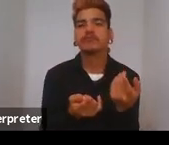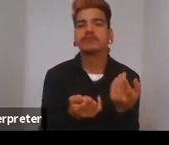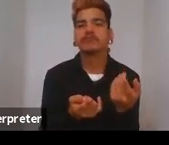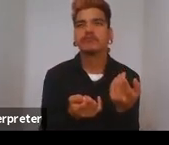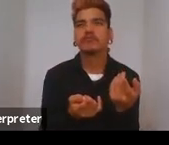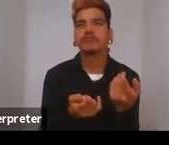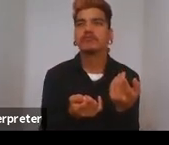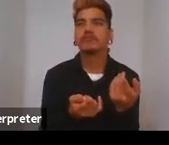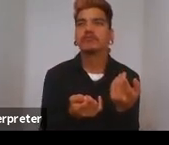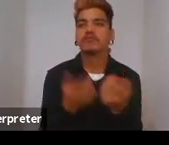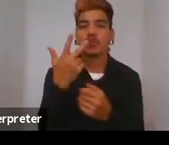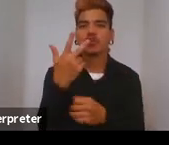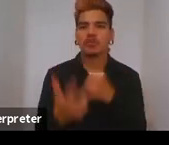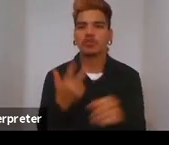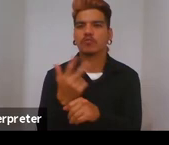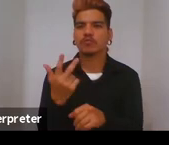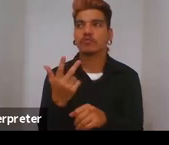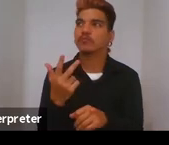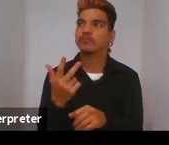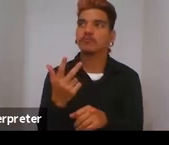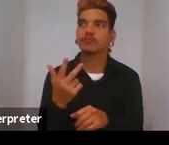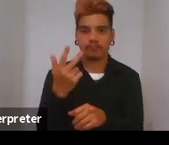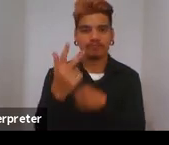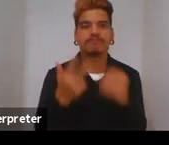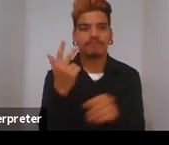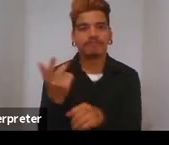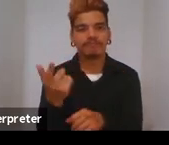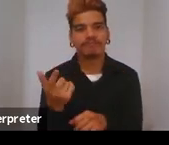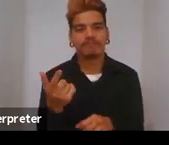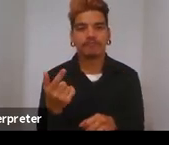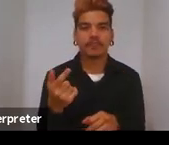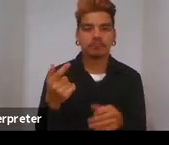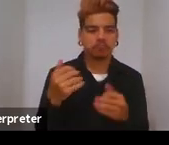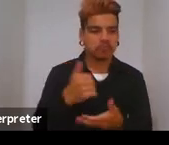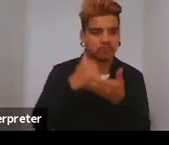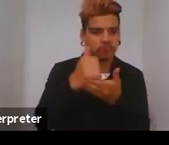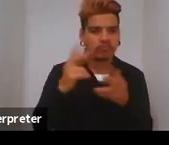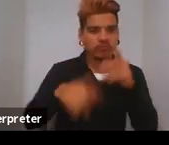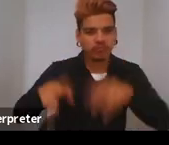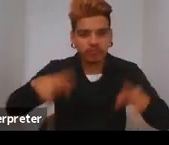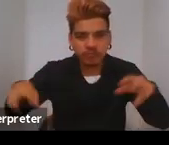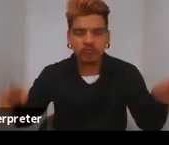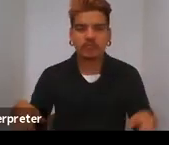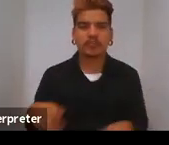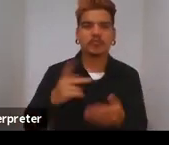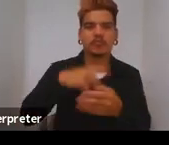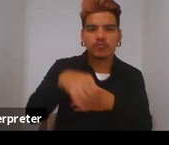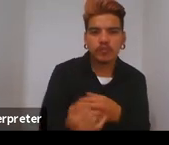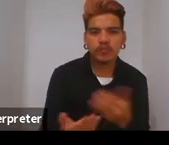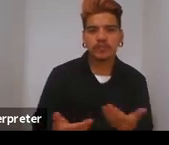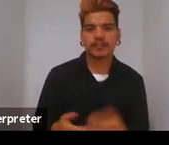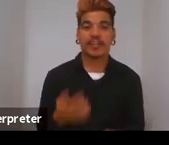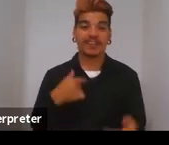about 3 years, helping out in the various projects here, and I am excited to be here with you all today.